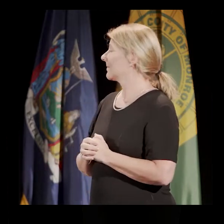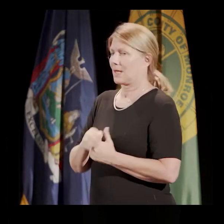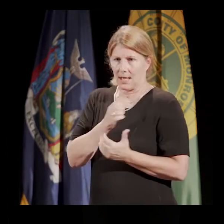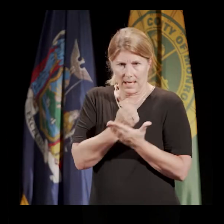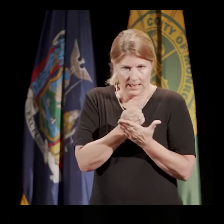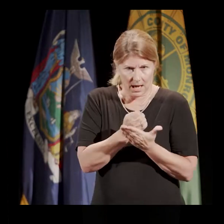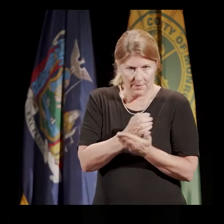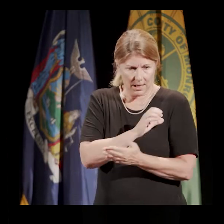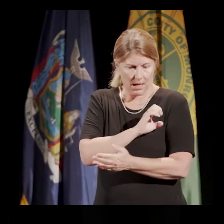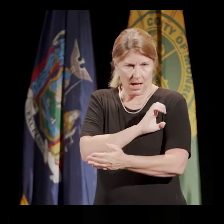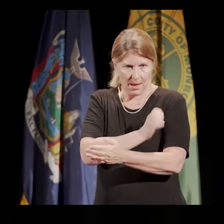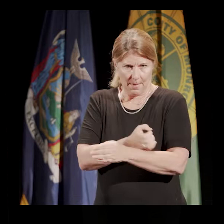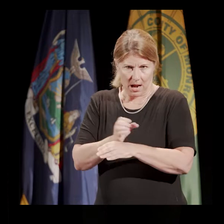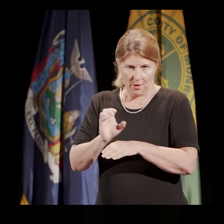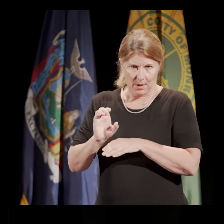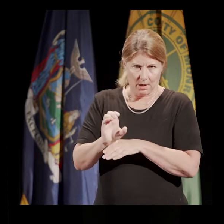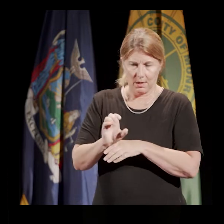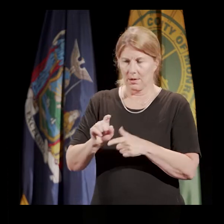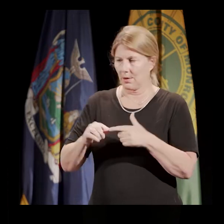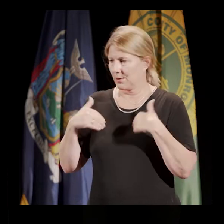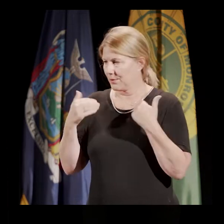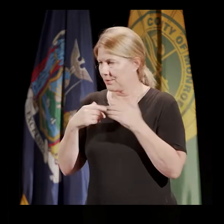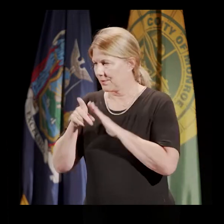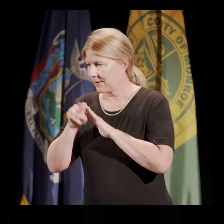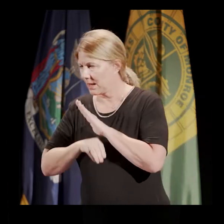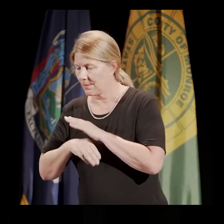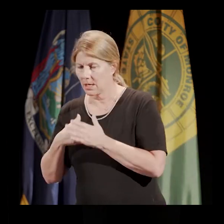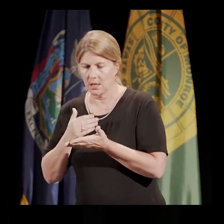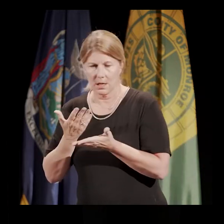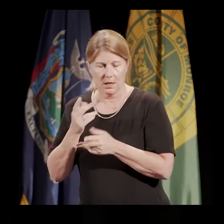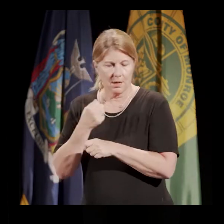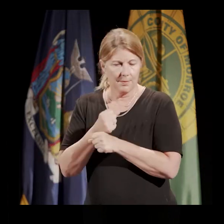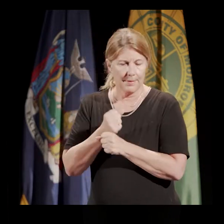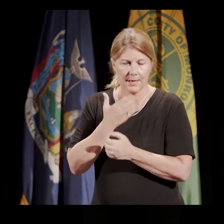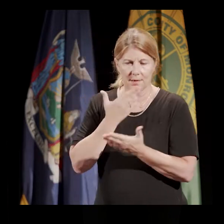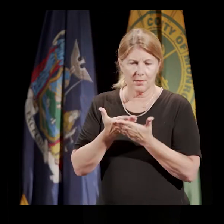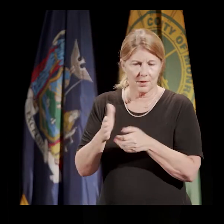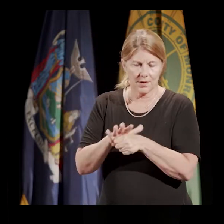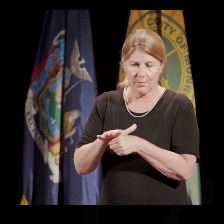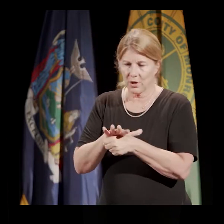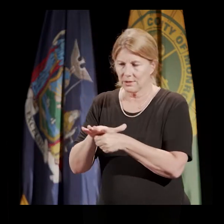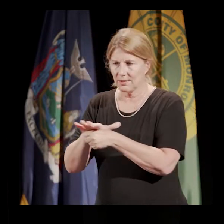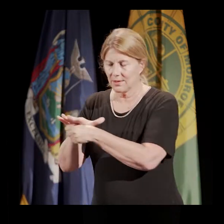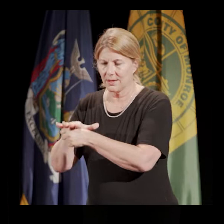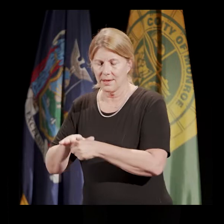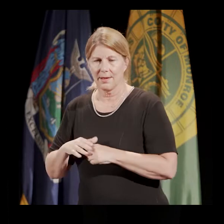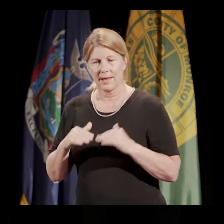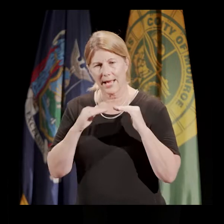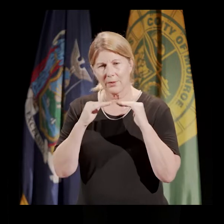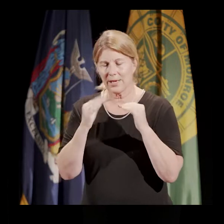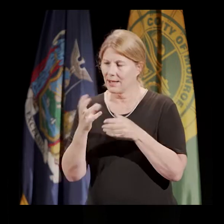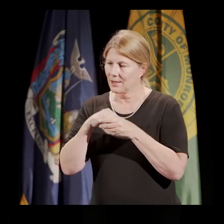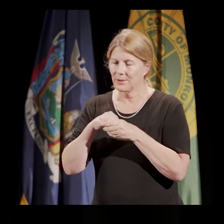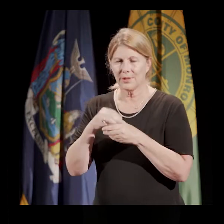economic empowerment, youth development, strengthening neighborhoods, building towards a prosperous future, and equity, inclusion,